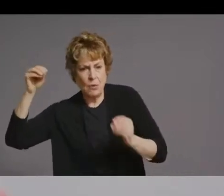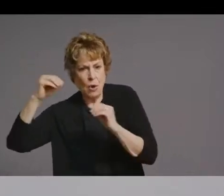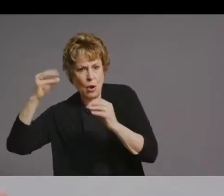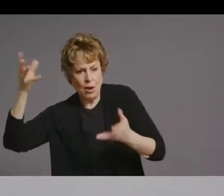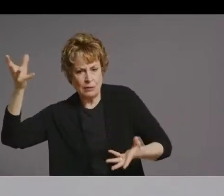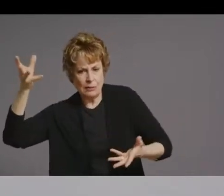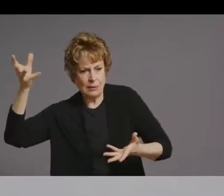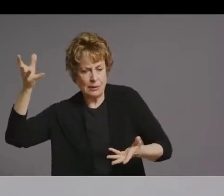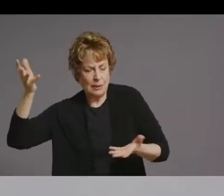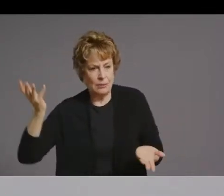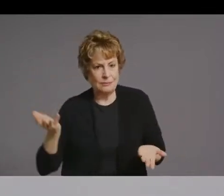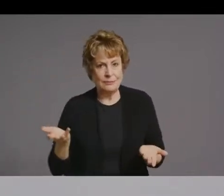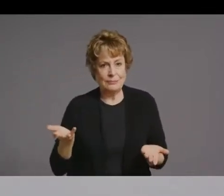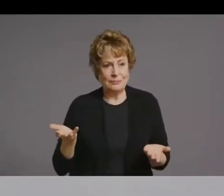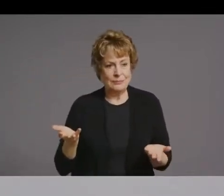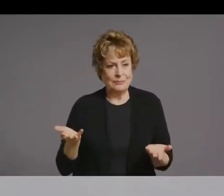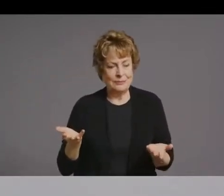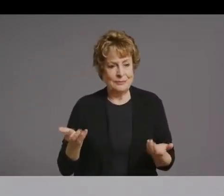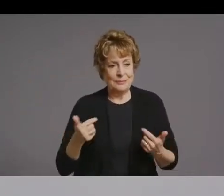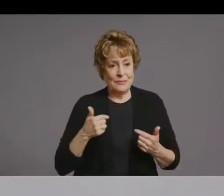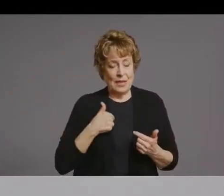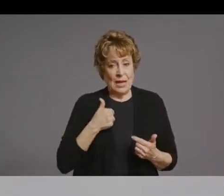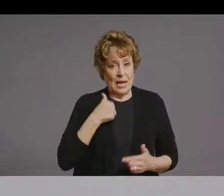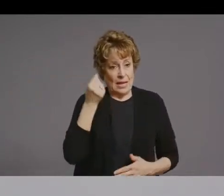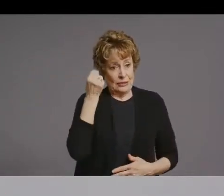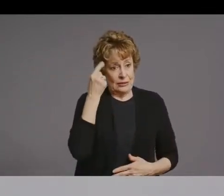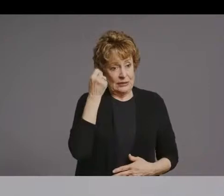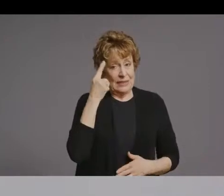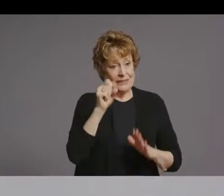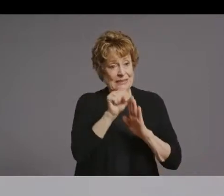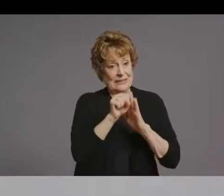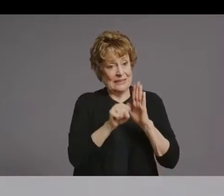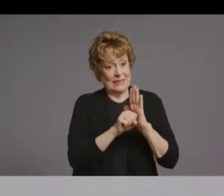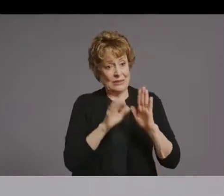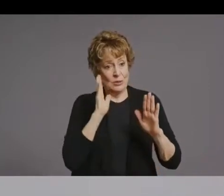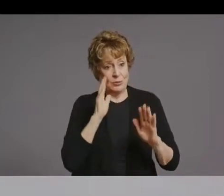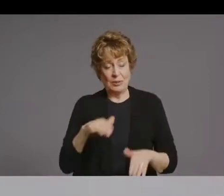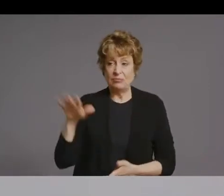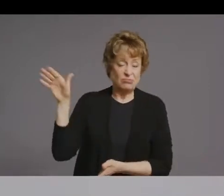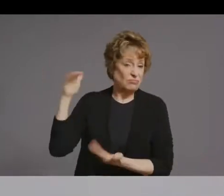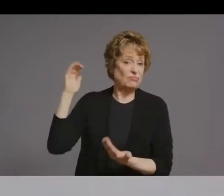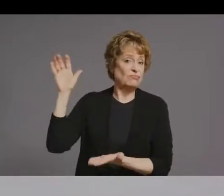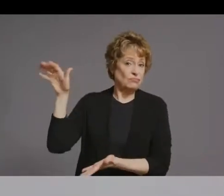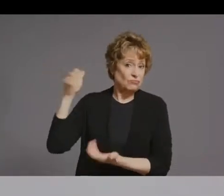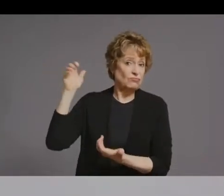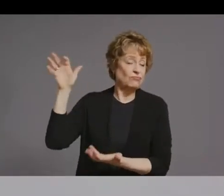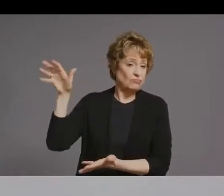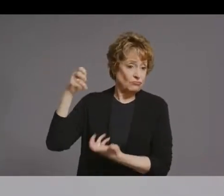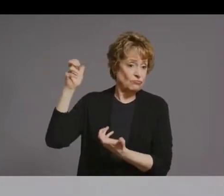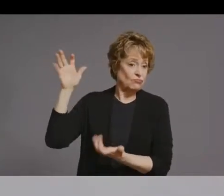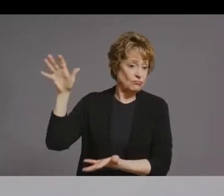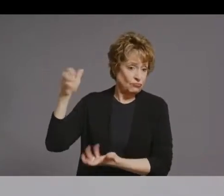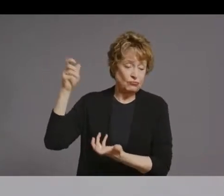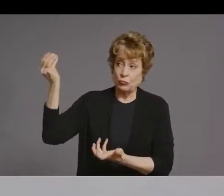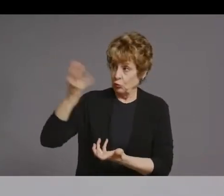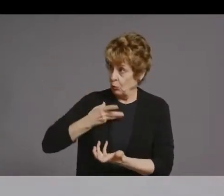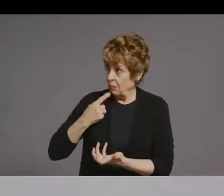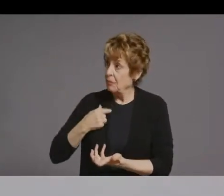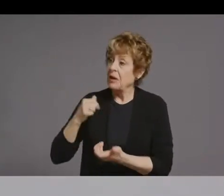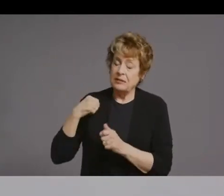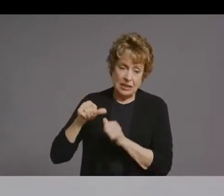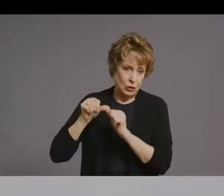understand is the state will continue to receive our allocation. This does not come out of our allocation is what we've been promised. This would be an